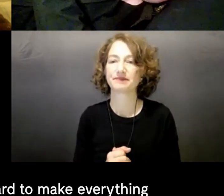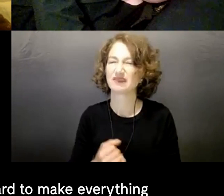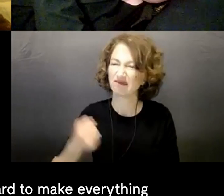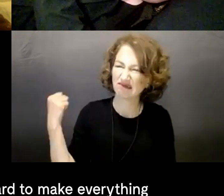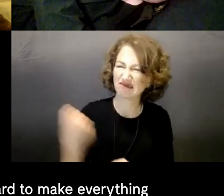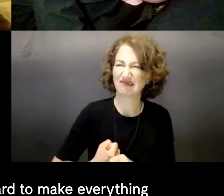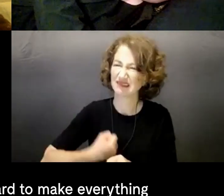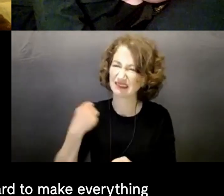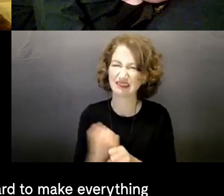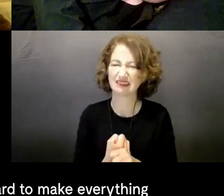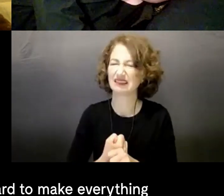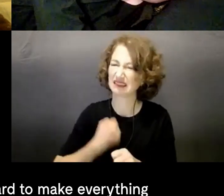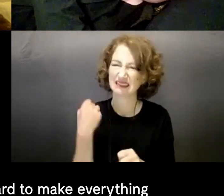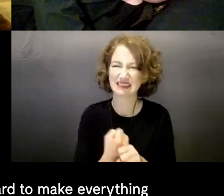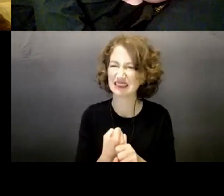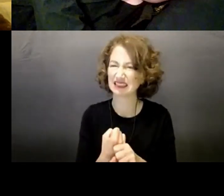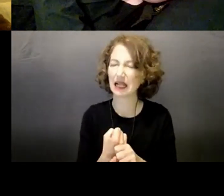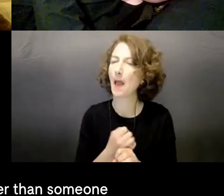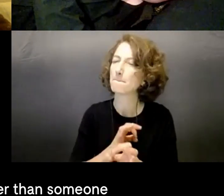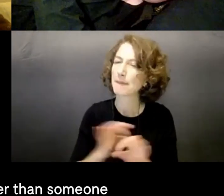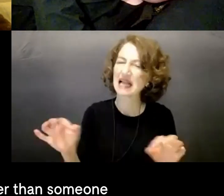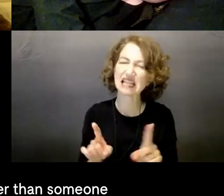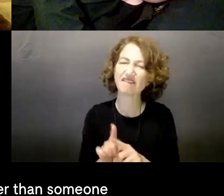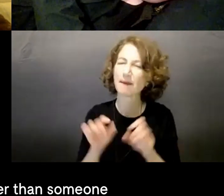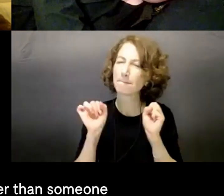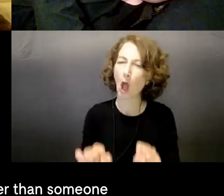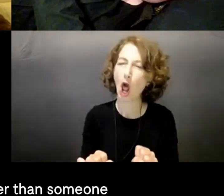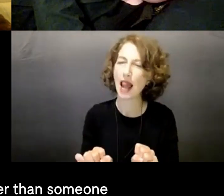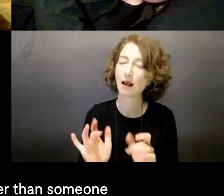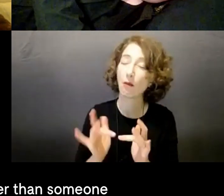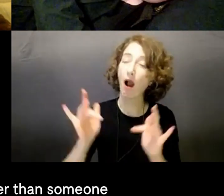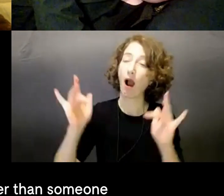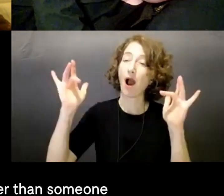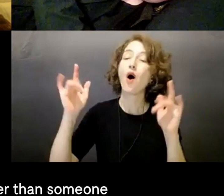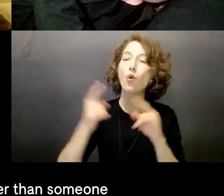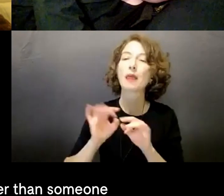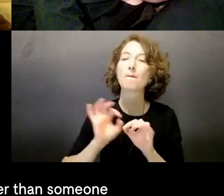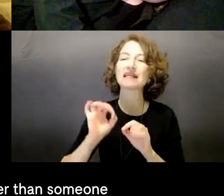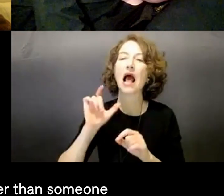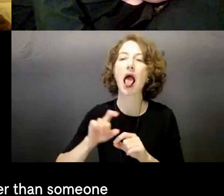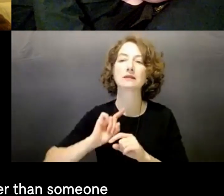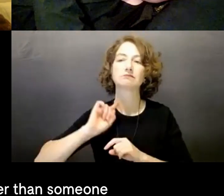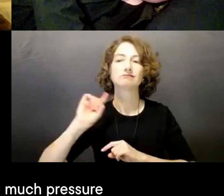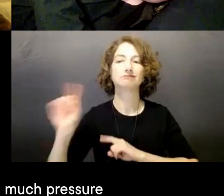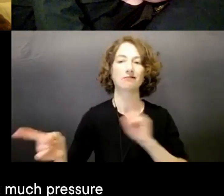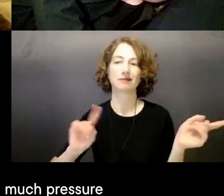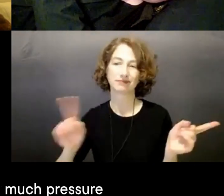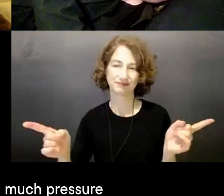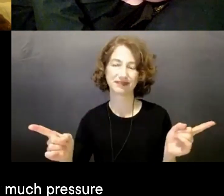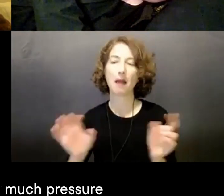to make everything the very best I can, or even better than someone who might not be disabled.